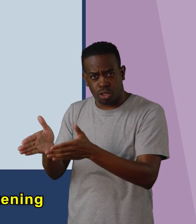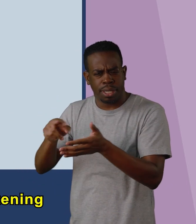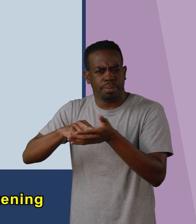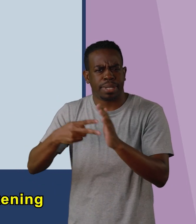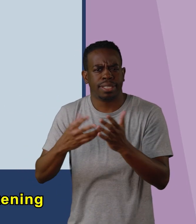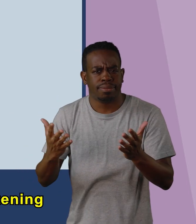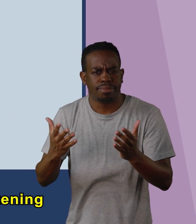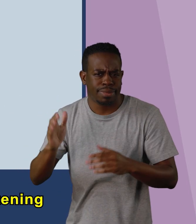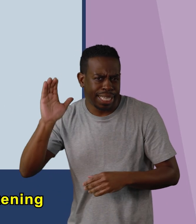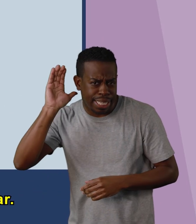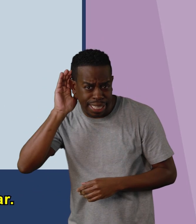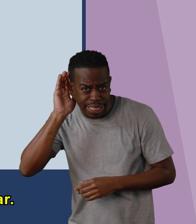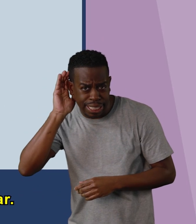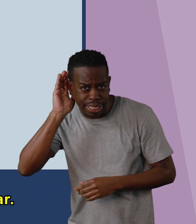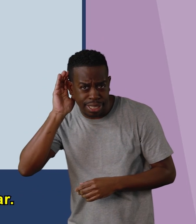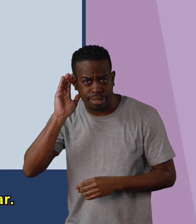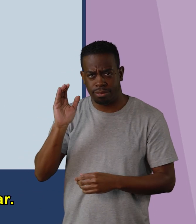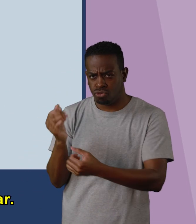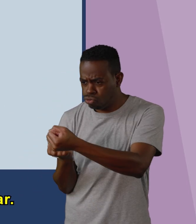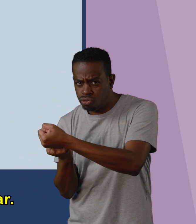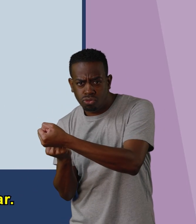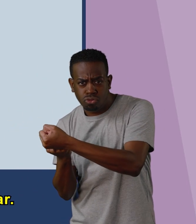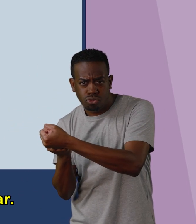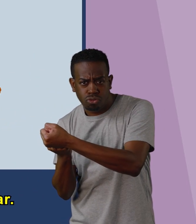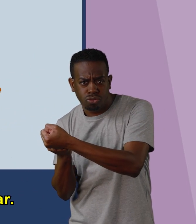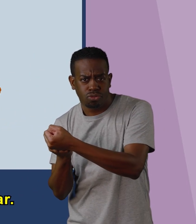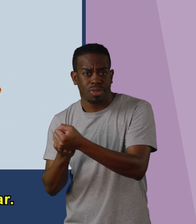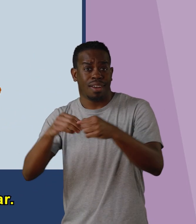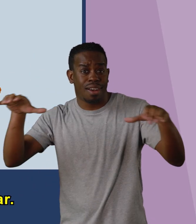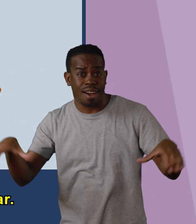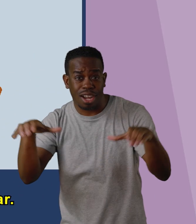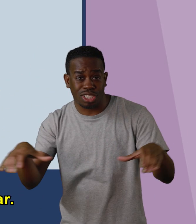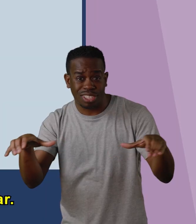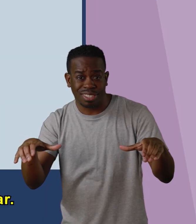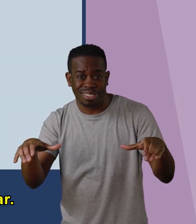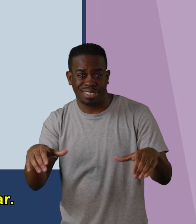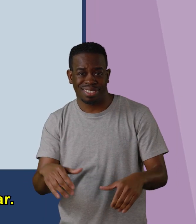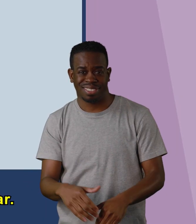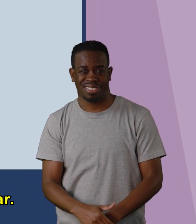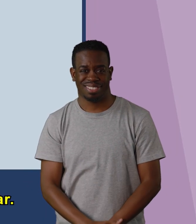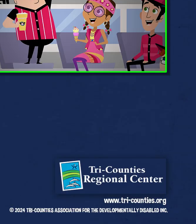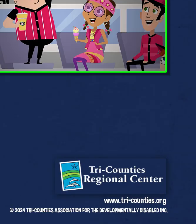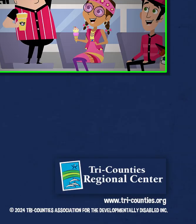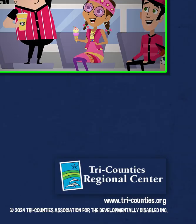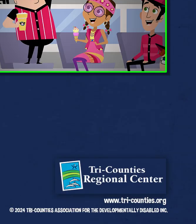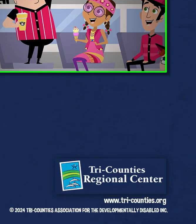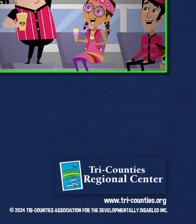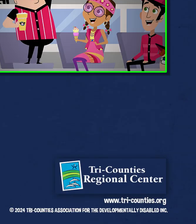person-centered means listening to the people you support and acting upon what you hear.